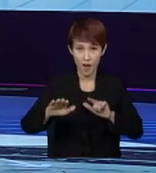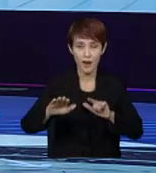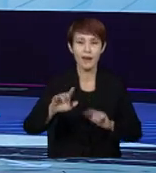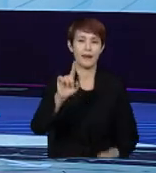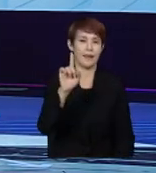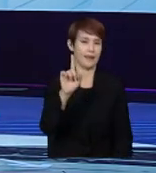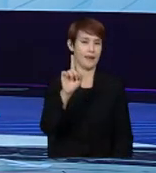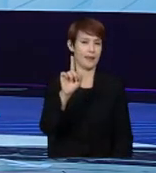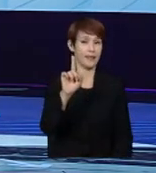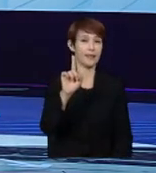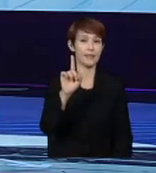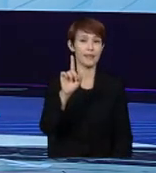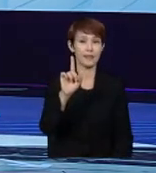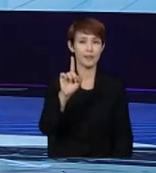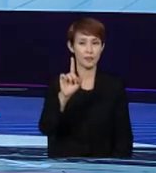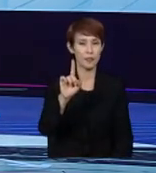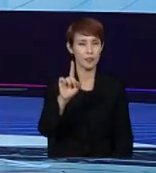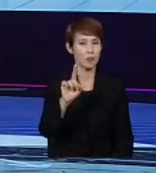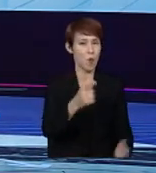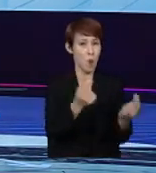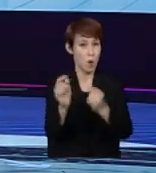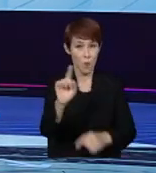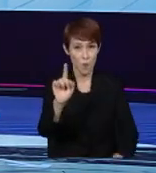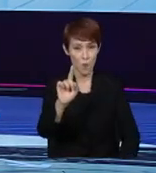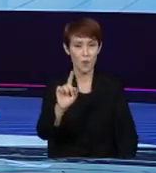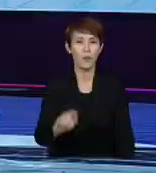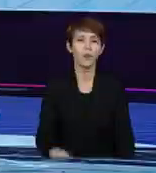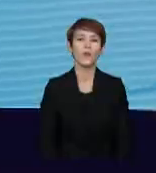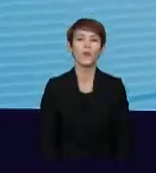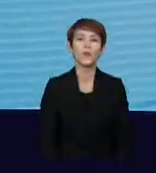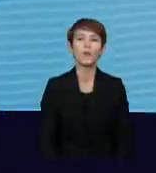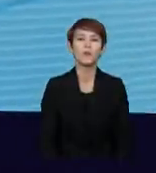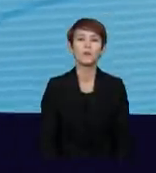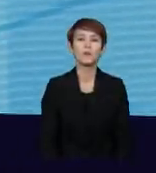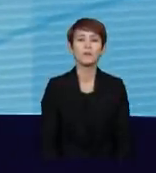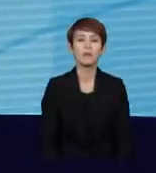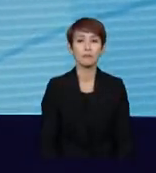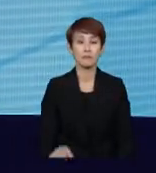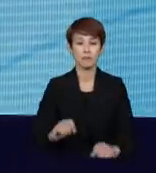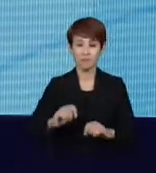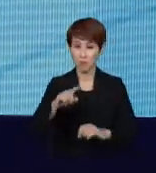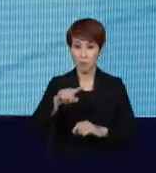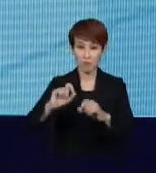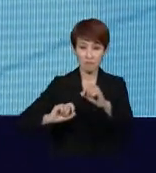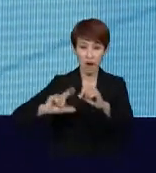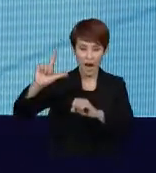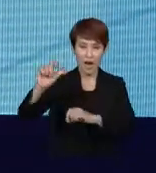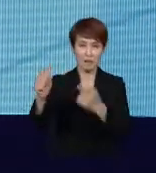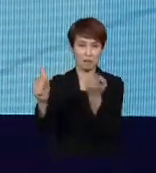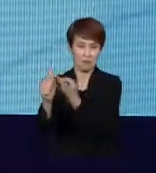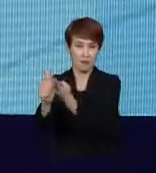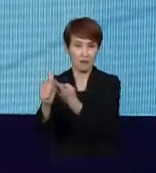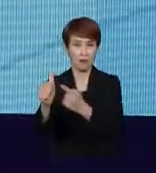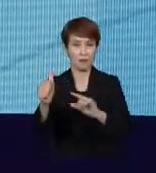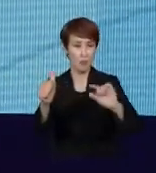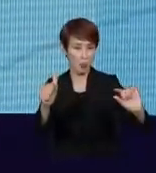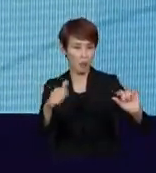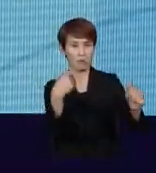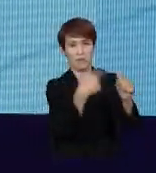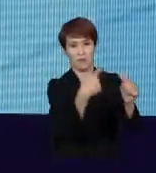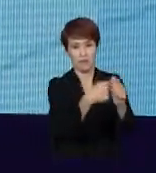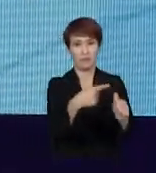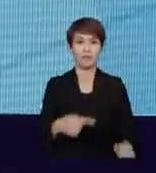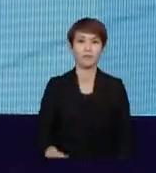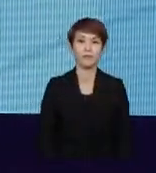few, the others blame the many. They actually have one thing in common. They are both about groups